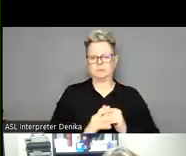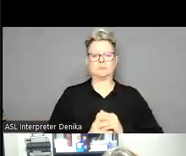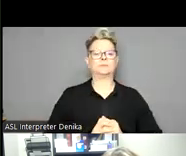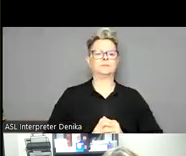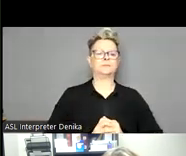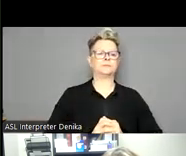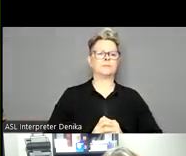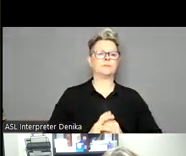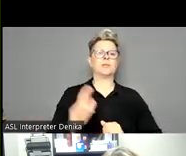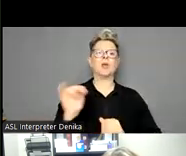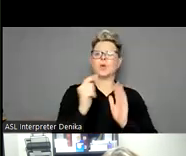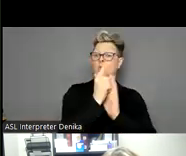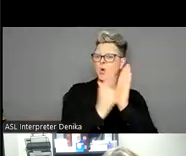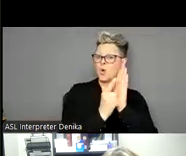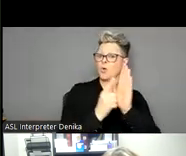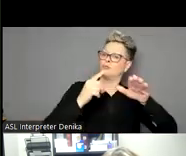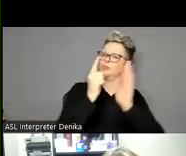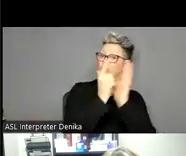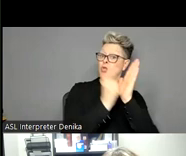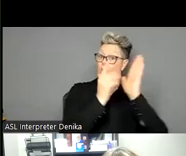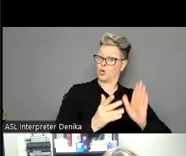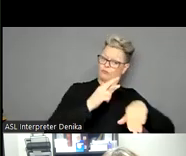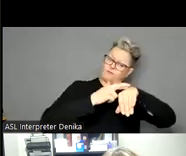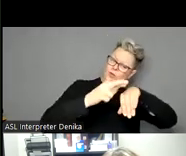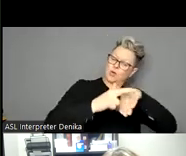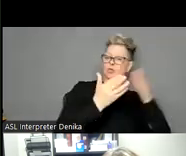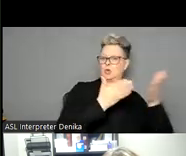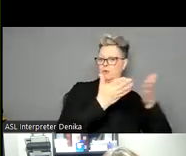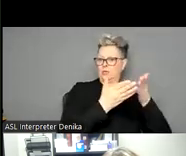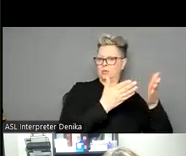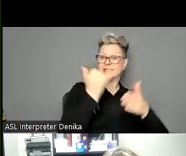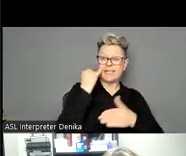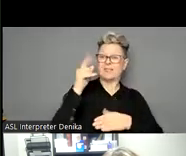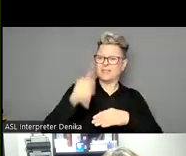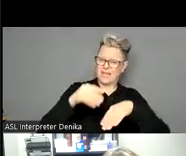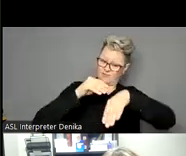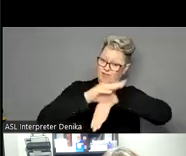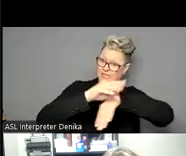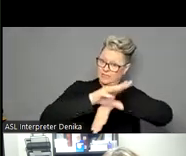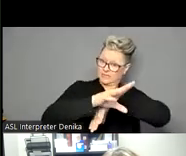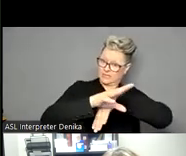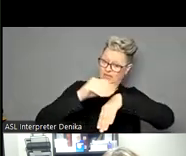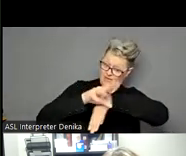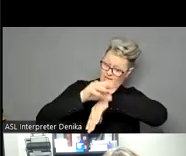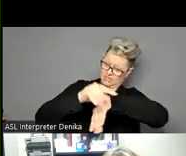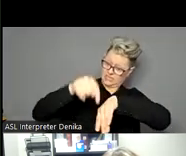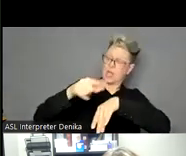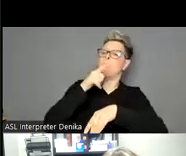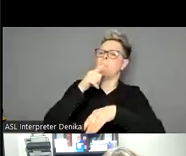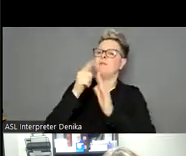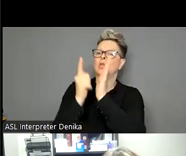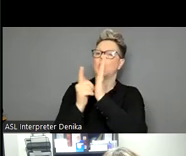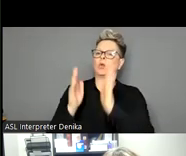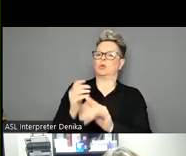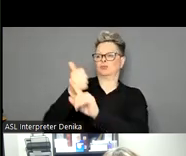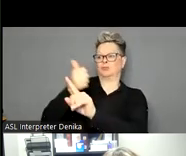We also operate a lawyer referral service. So if you do need advice, I can refer you to a private lawyer who works in that area of